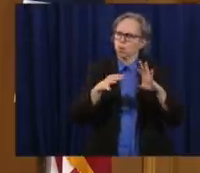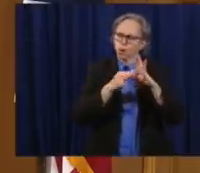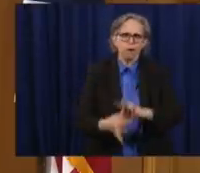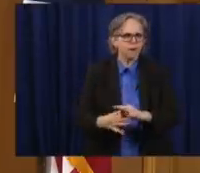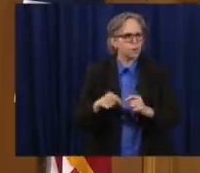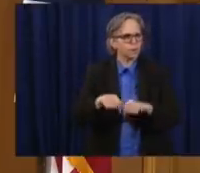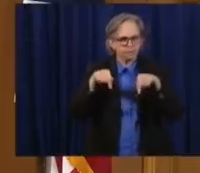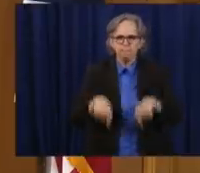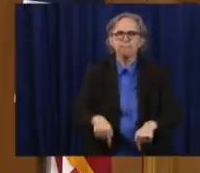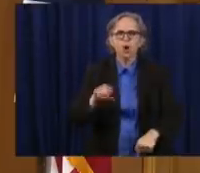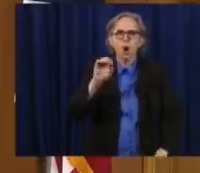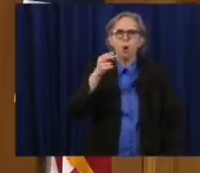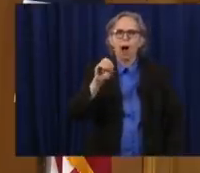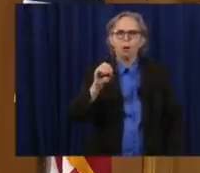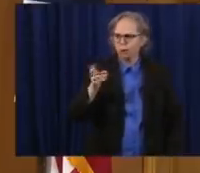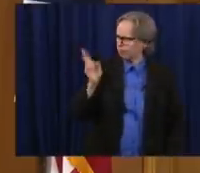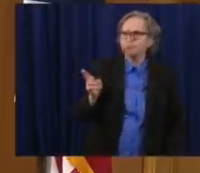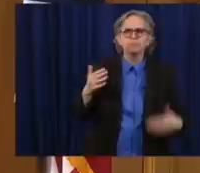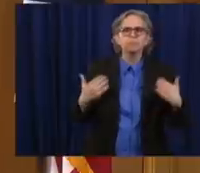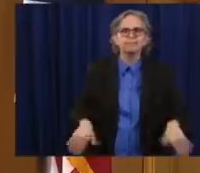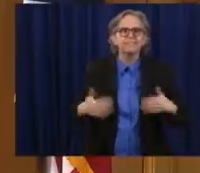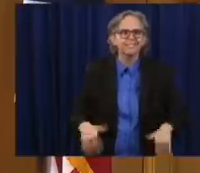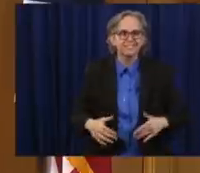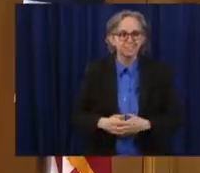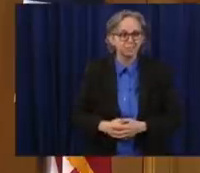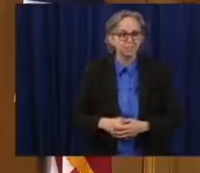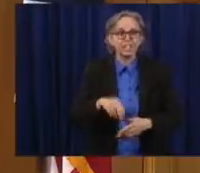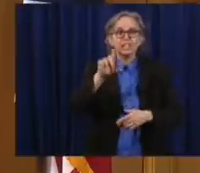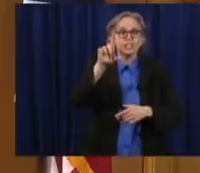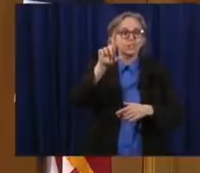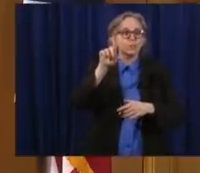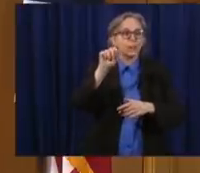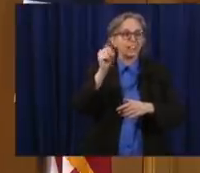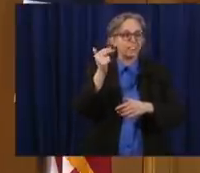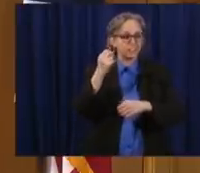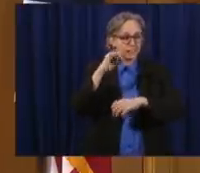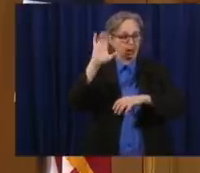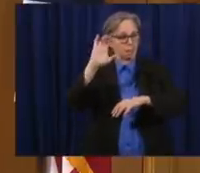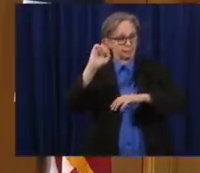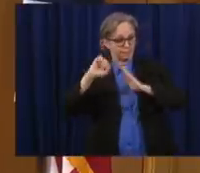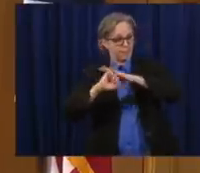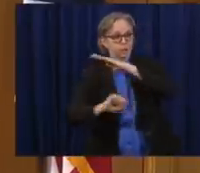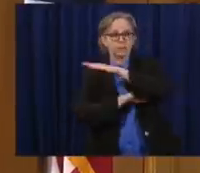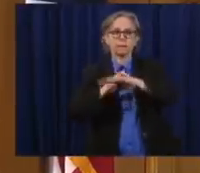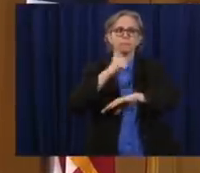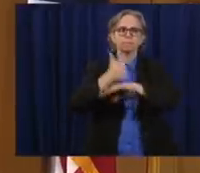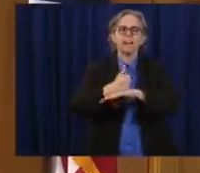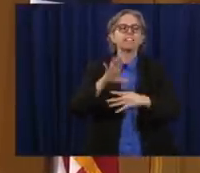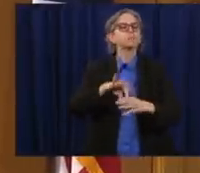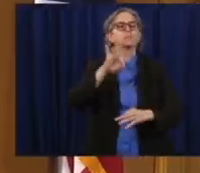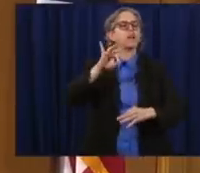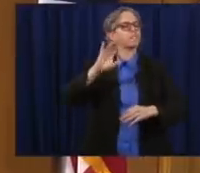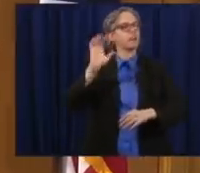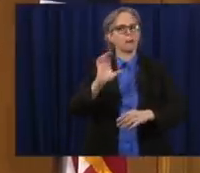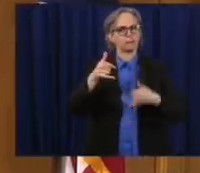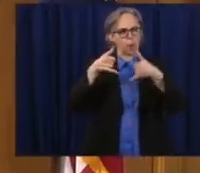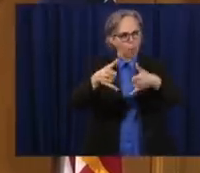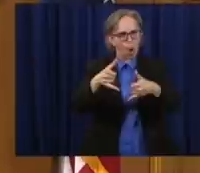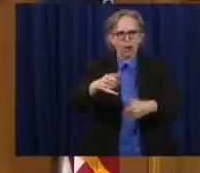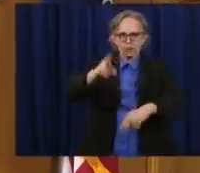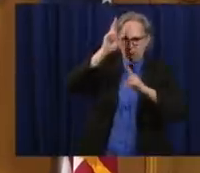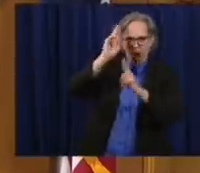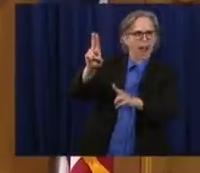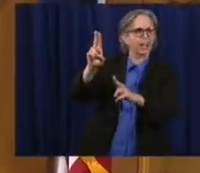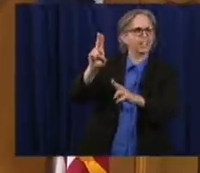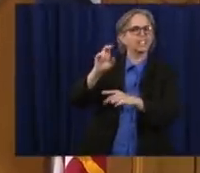Ohio. In 2013, the Columbus Foundation created the Spirit of Columbus Award to honor Jerry Mock and her great